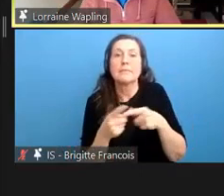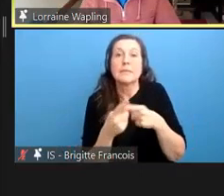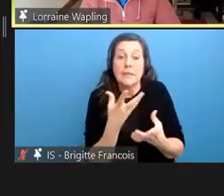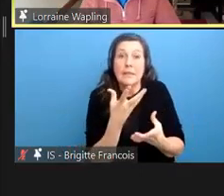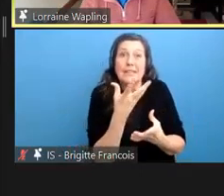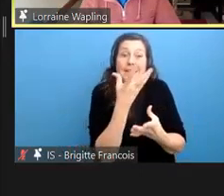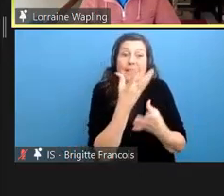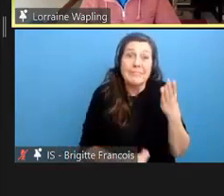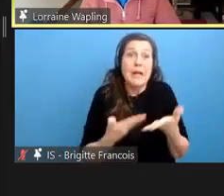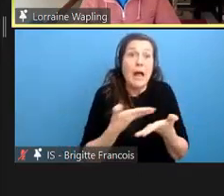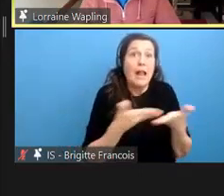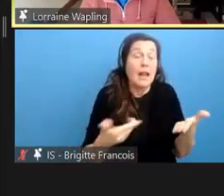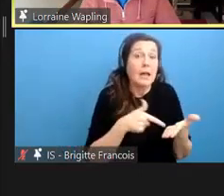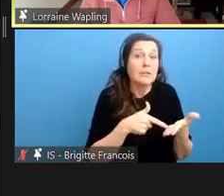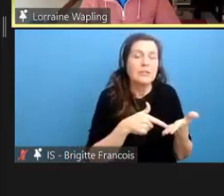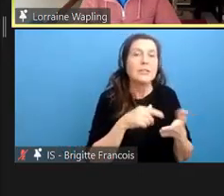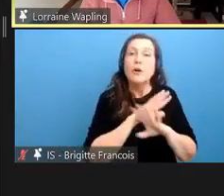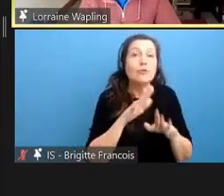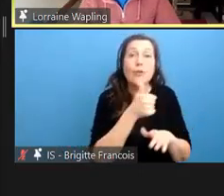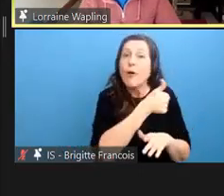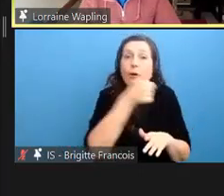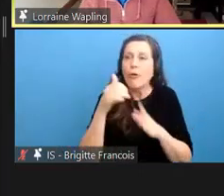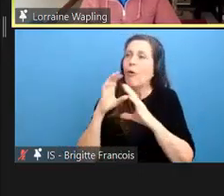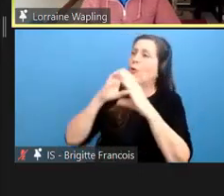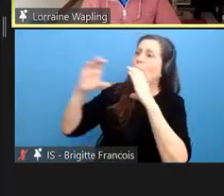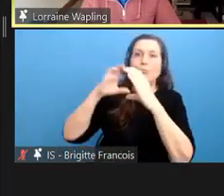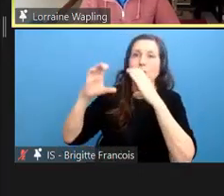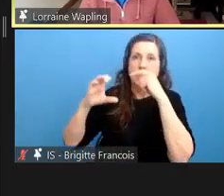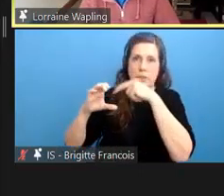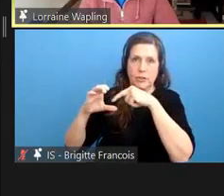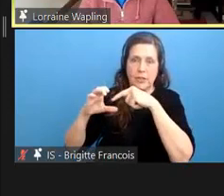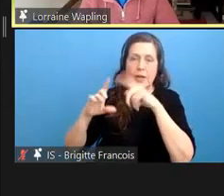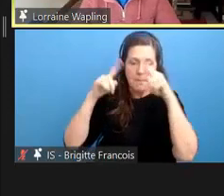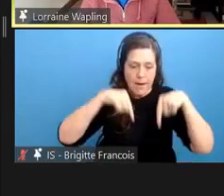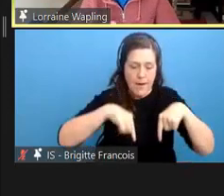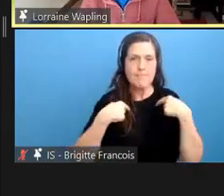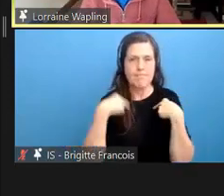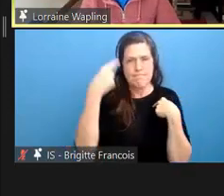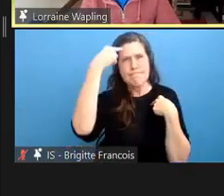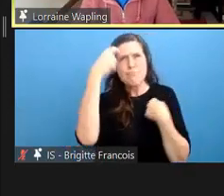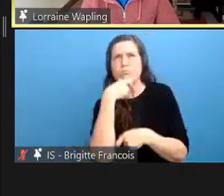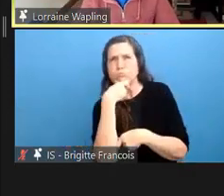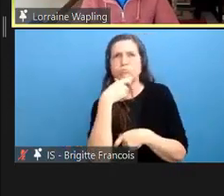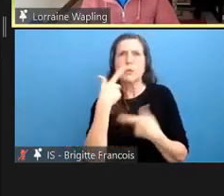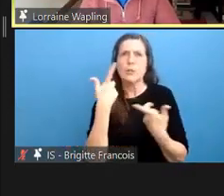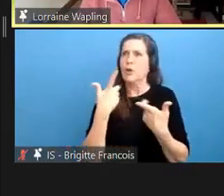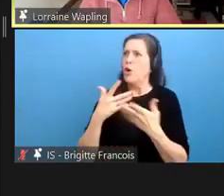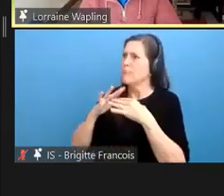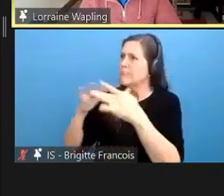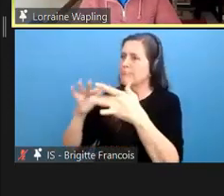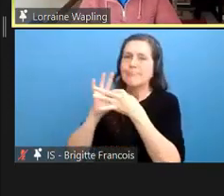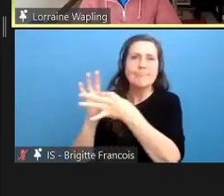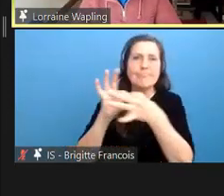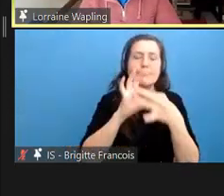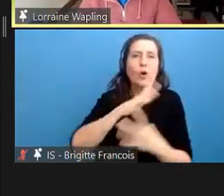more than just communication. It also has an impact on the child's ability to form social relationships.